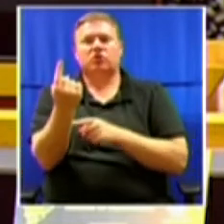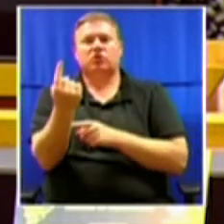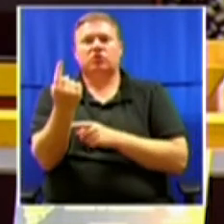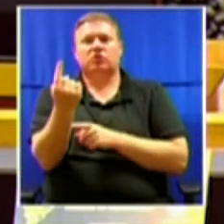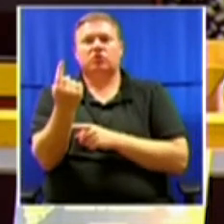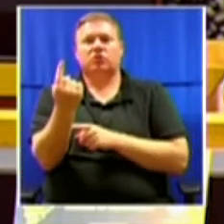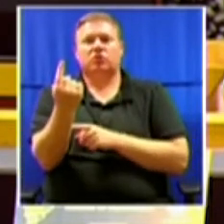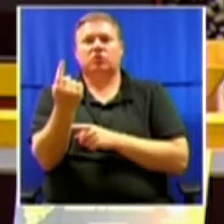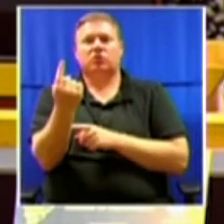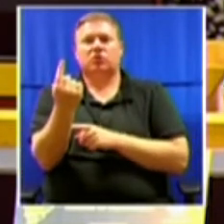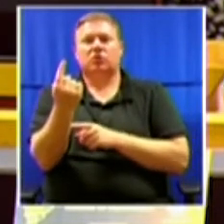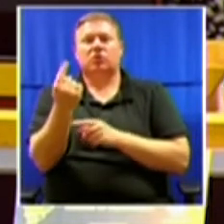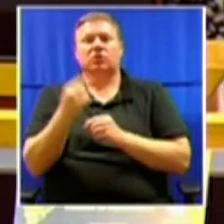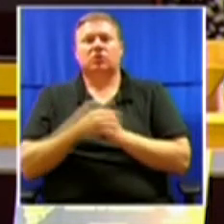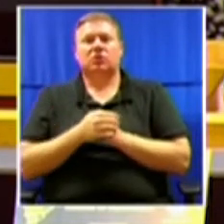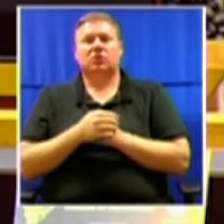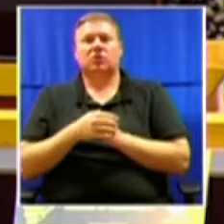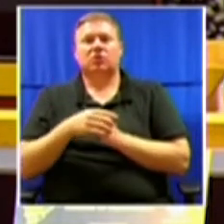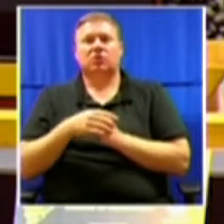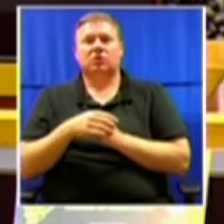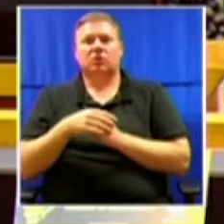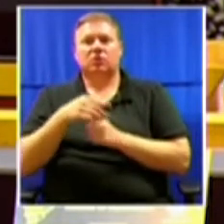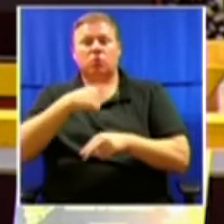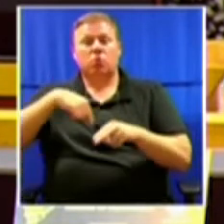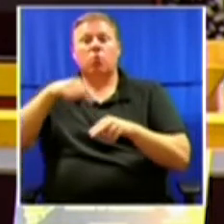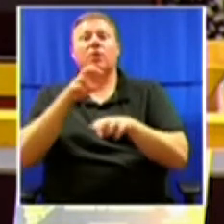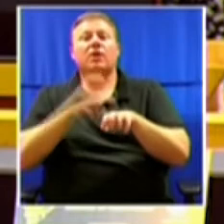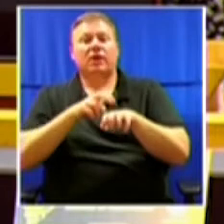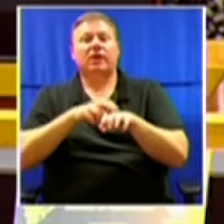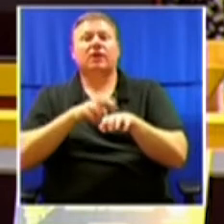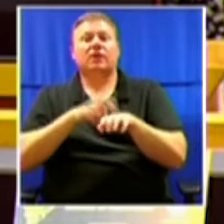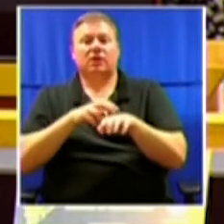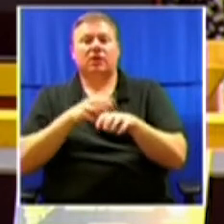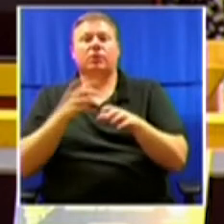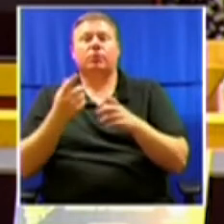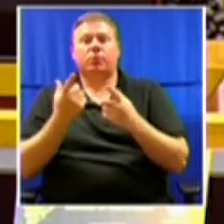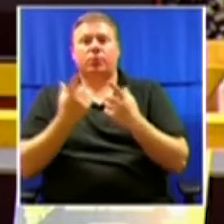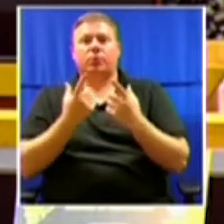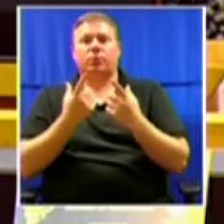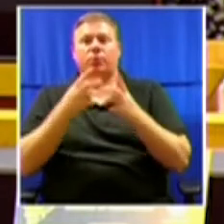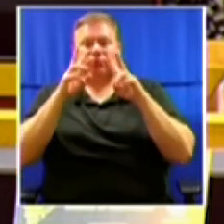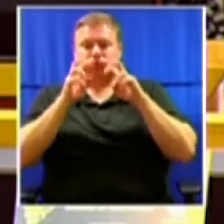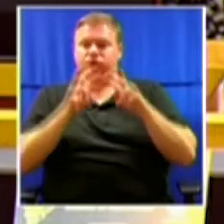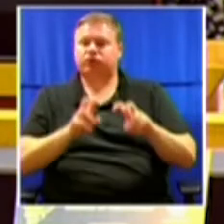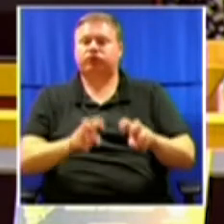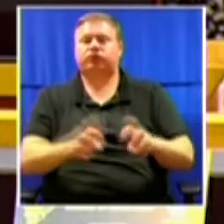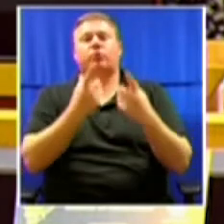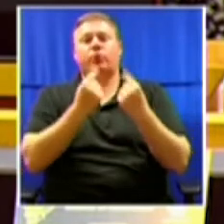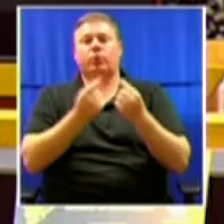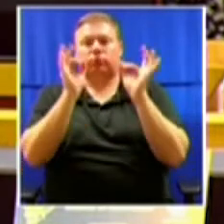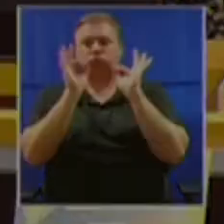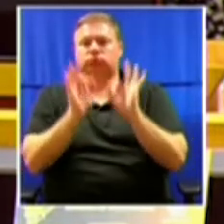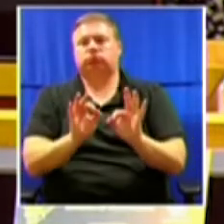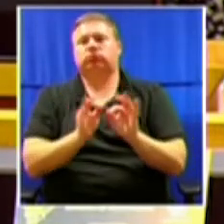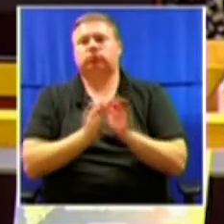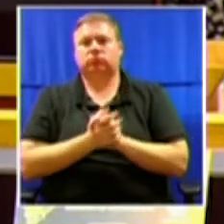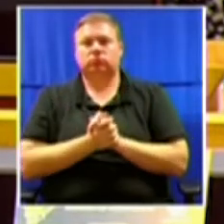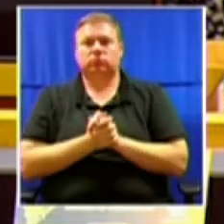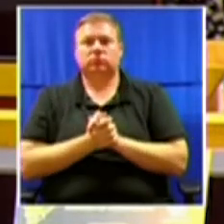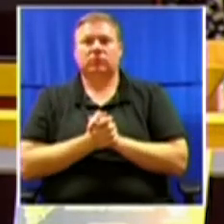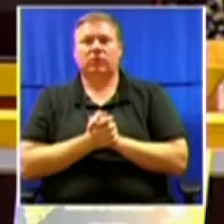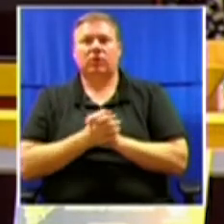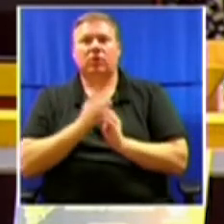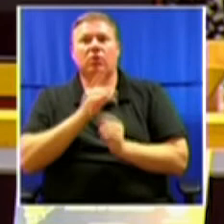an obligation for us to undertake that substantive forensic investigation so that we are